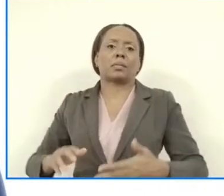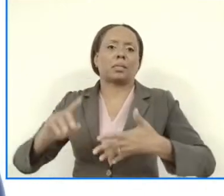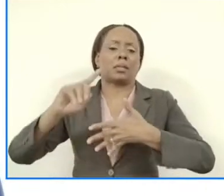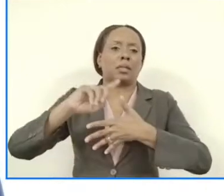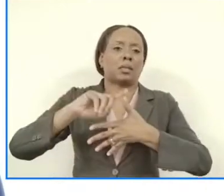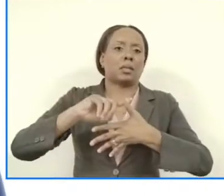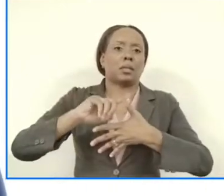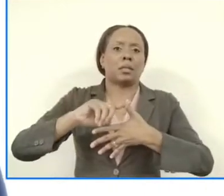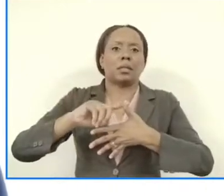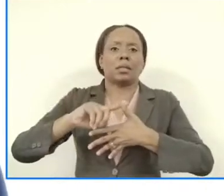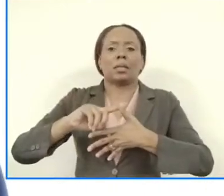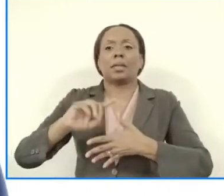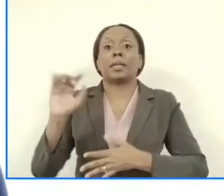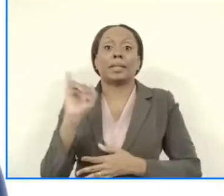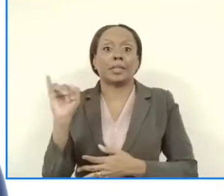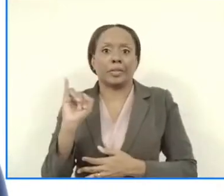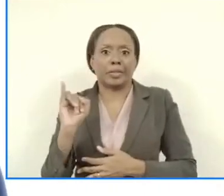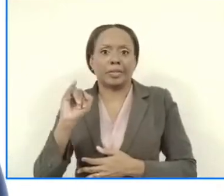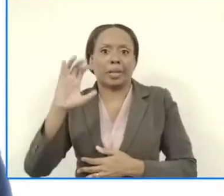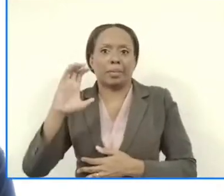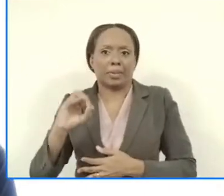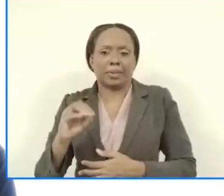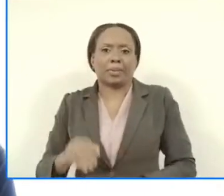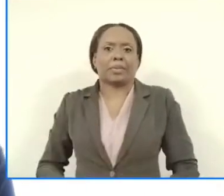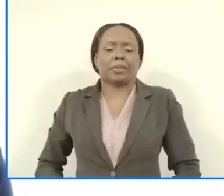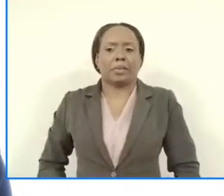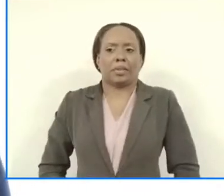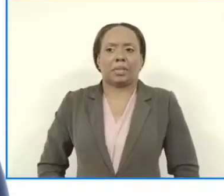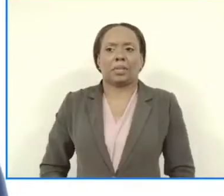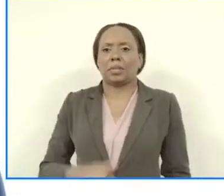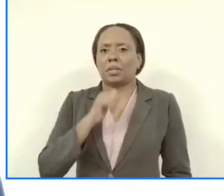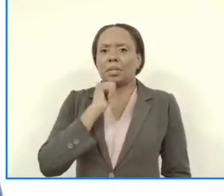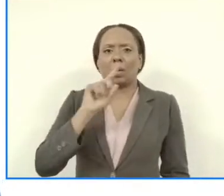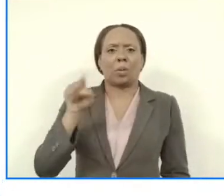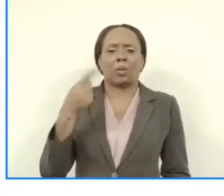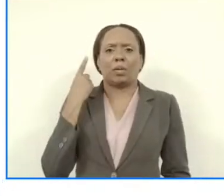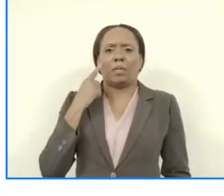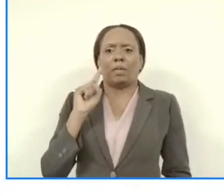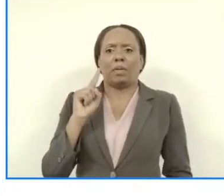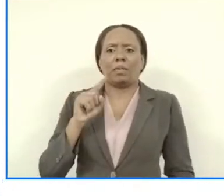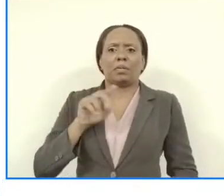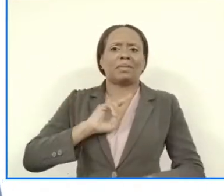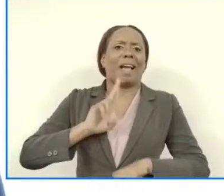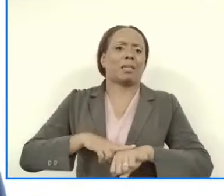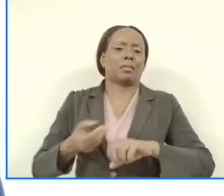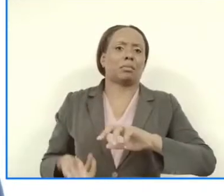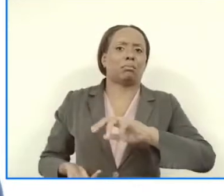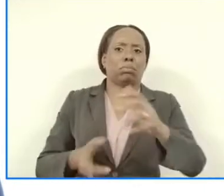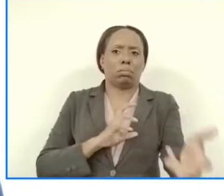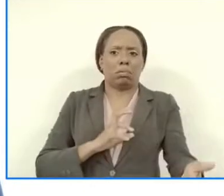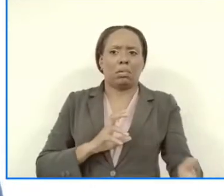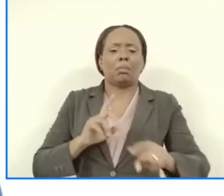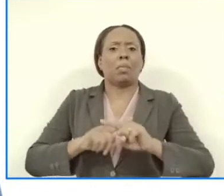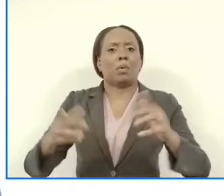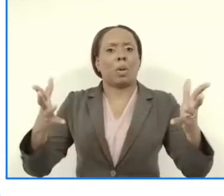for example, with our insurers to make sure that, and this isn't just for natural hazards, but this is general operations, to ensure that we